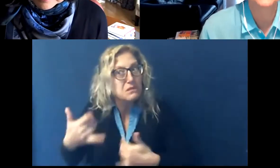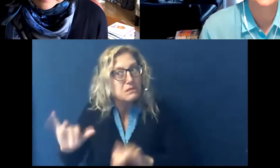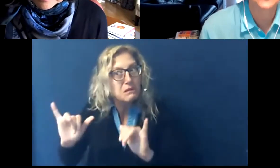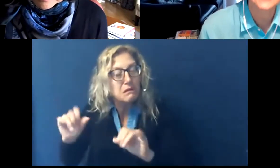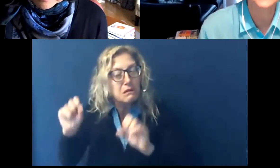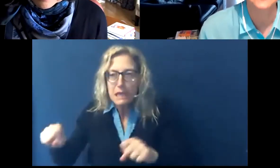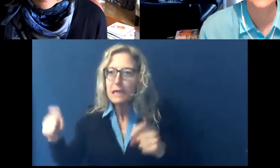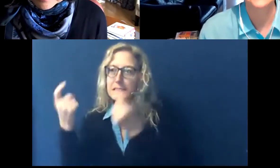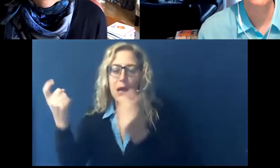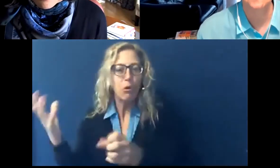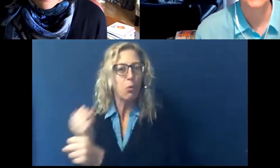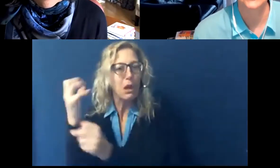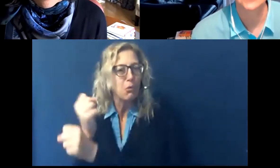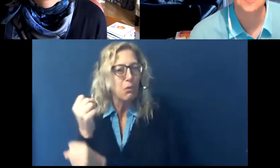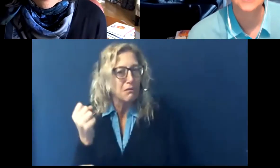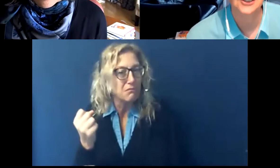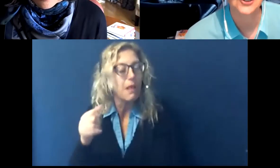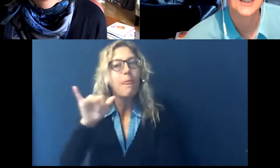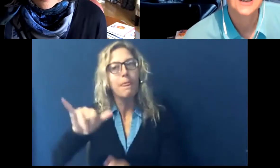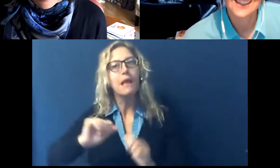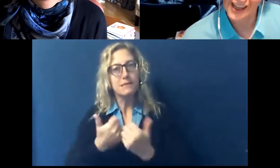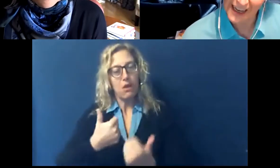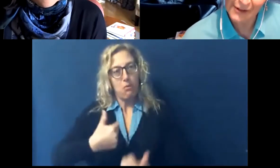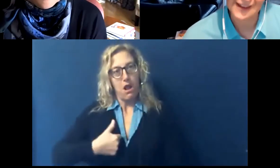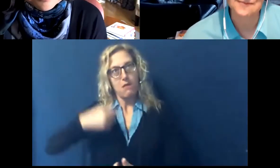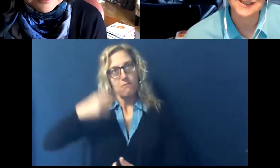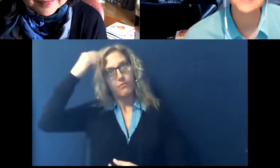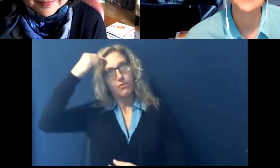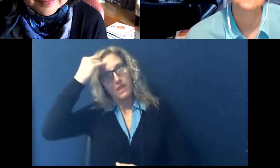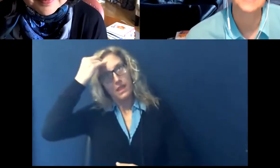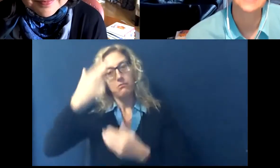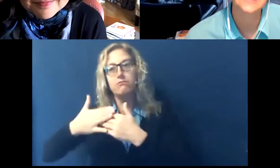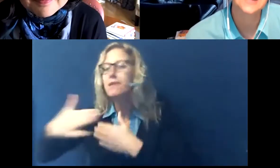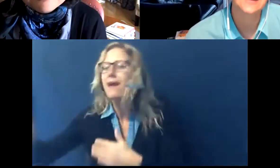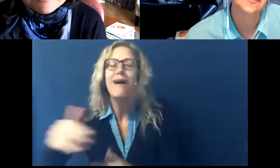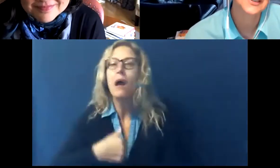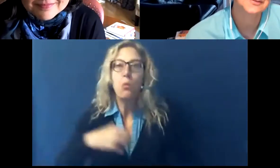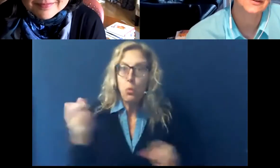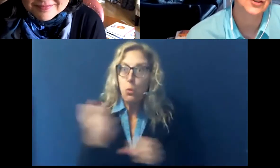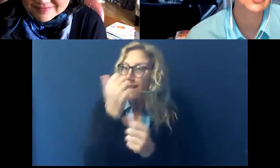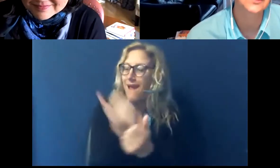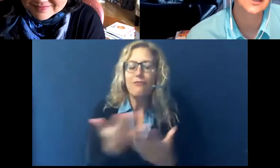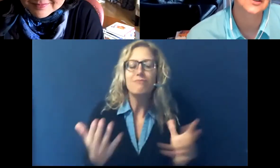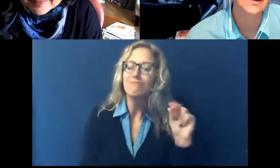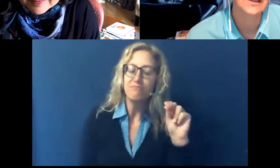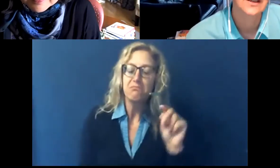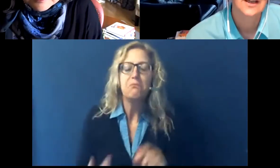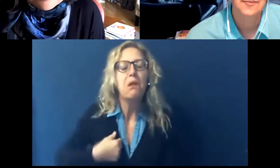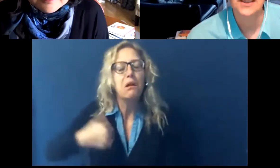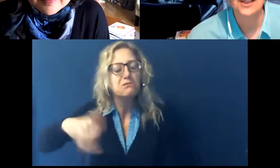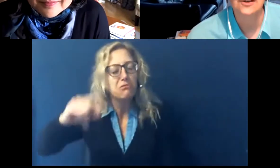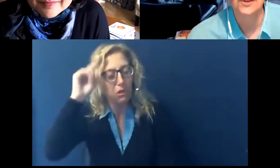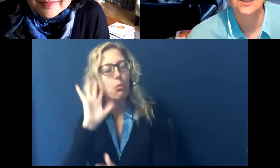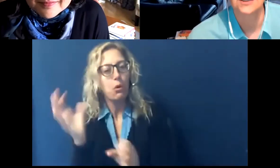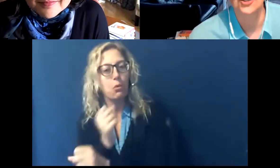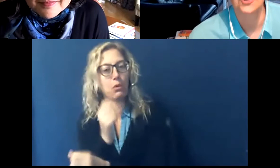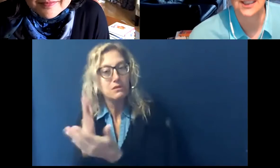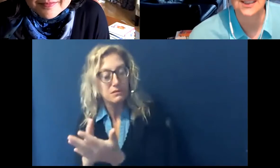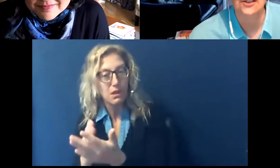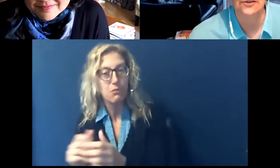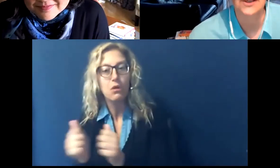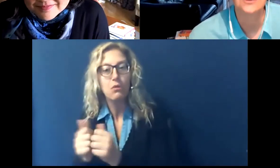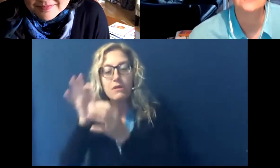celebrate some wins, or that's how I'm approaching the coming years. Not everything, but some. And I say that principally for two reasons. One, Bostock was a